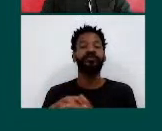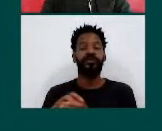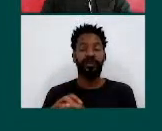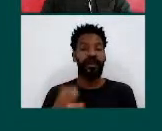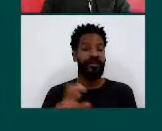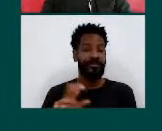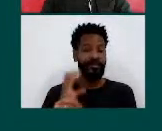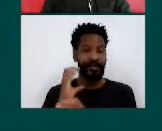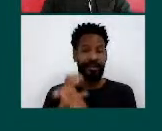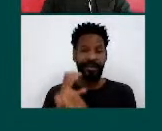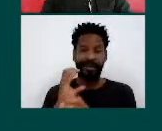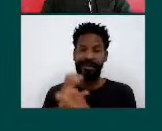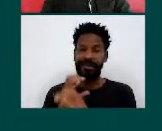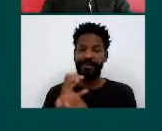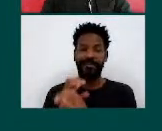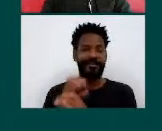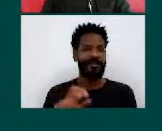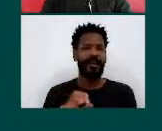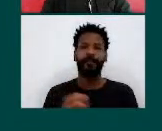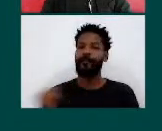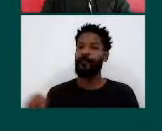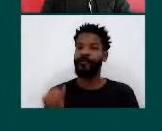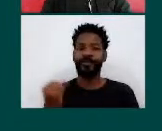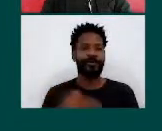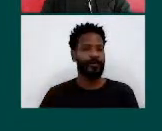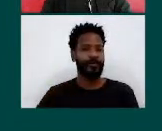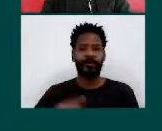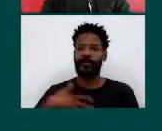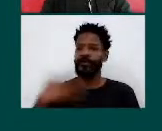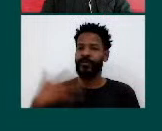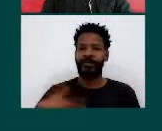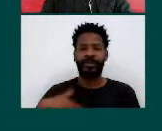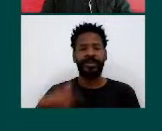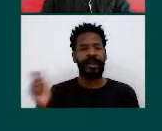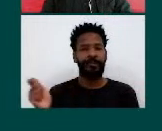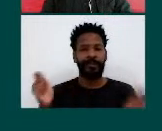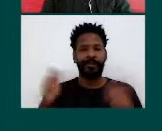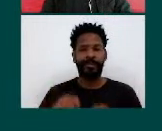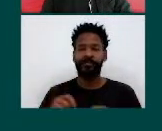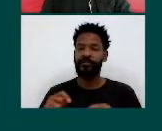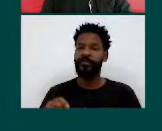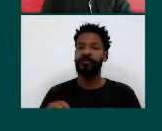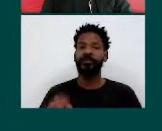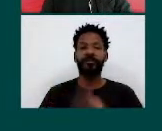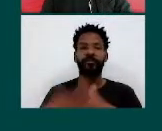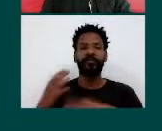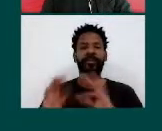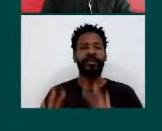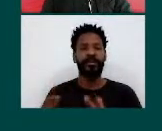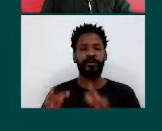has the only other engineer of